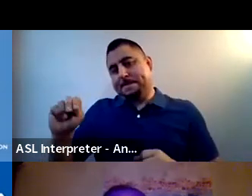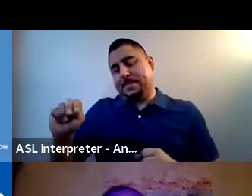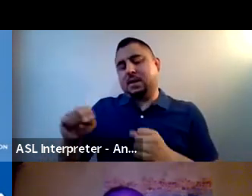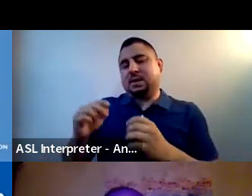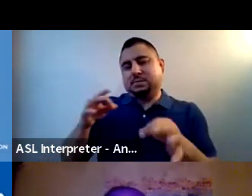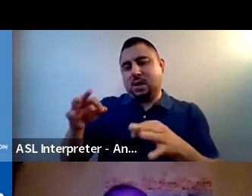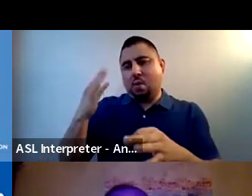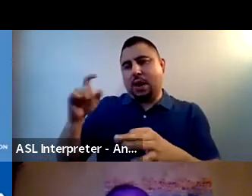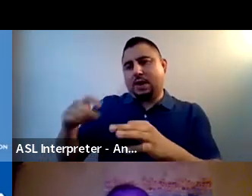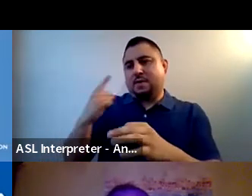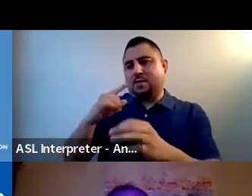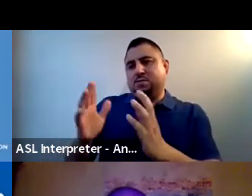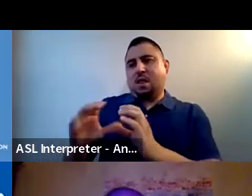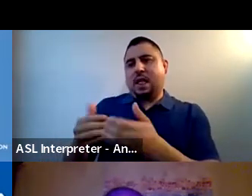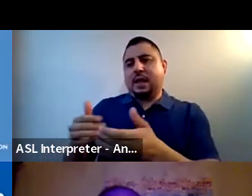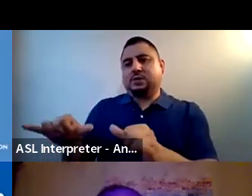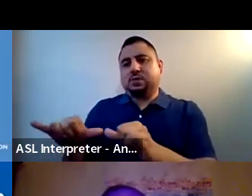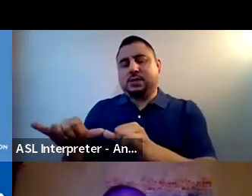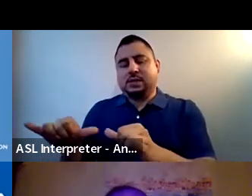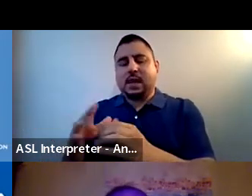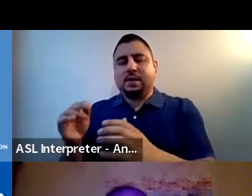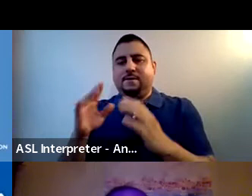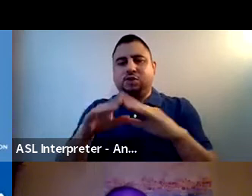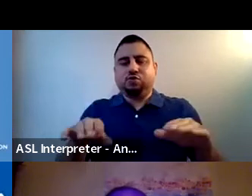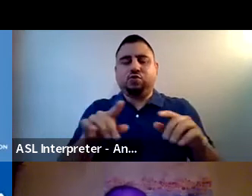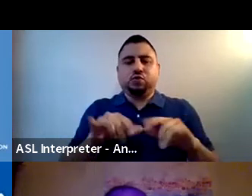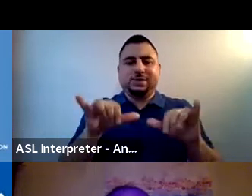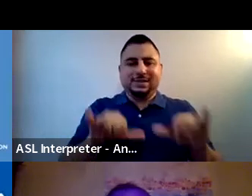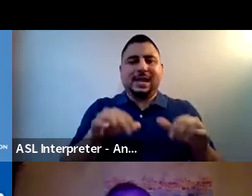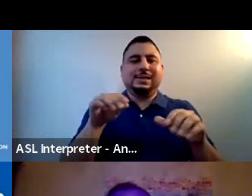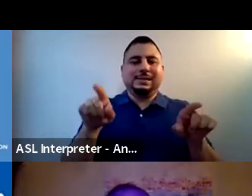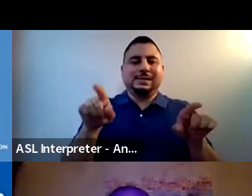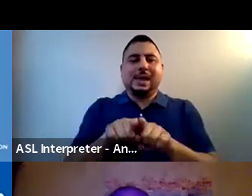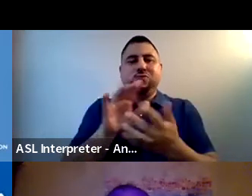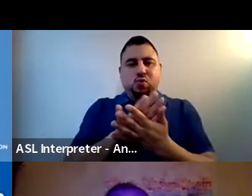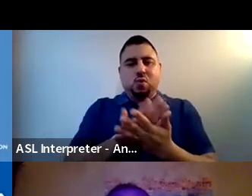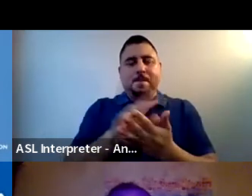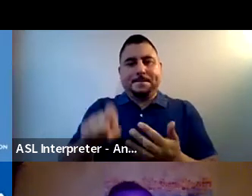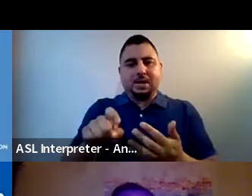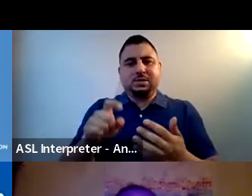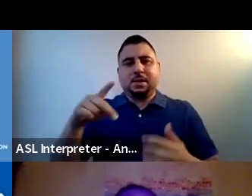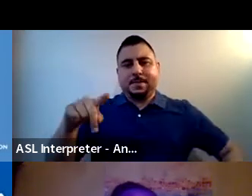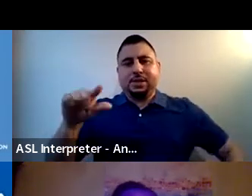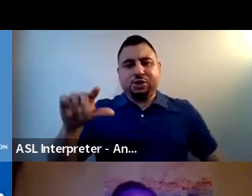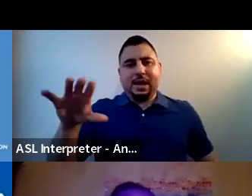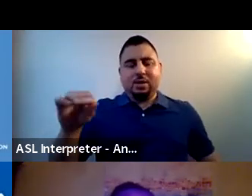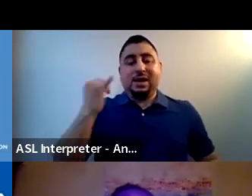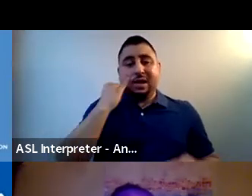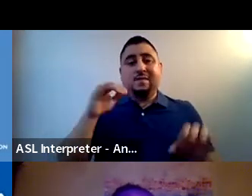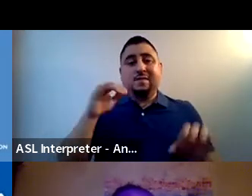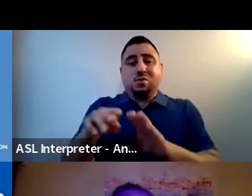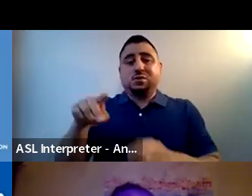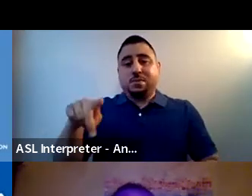why there's a need for smaller class sizes and for children to remain in their same schools. So Prince George's County, if they close Pointer